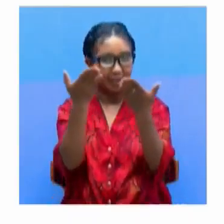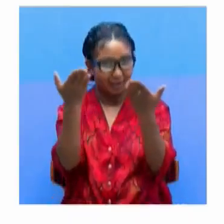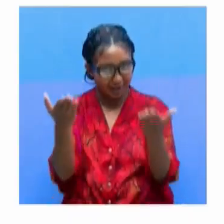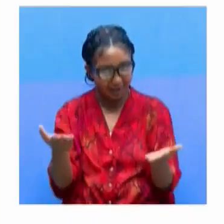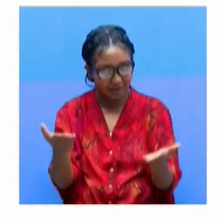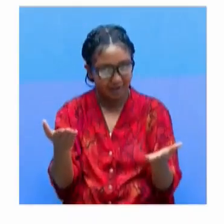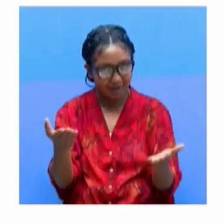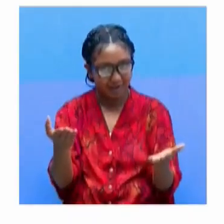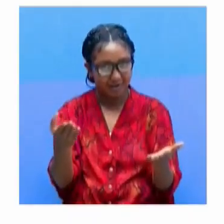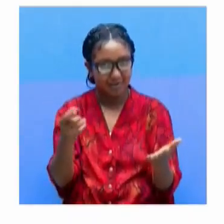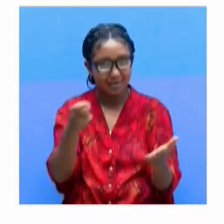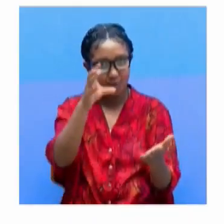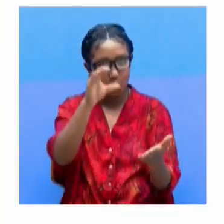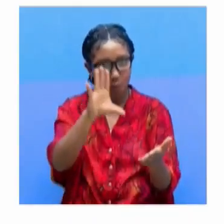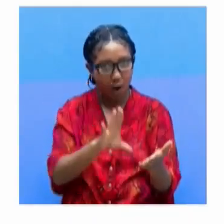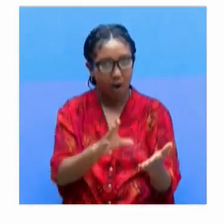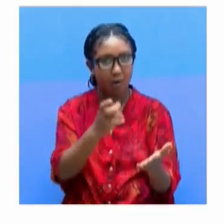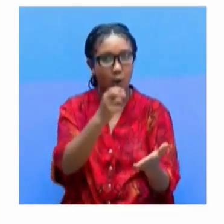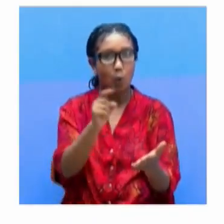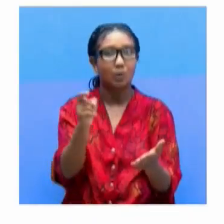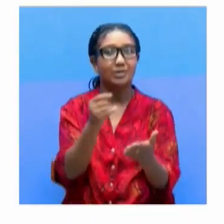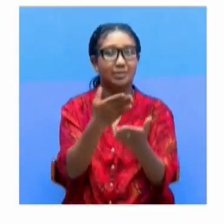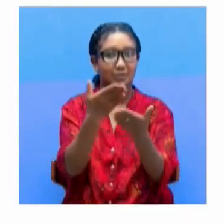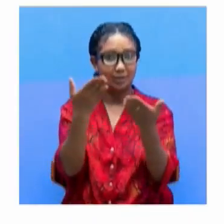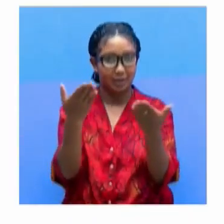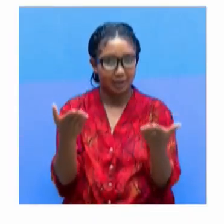someone or something,